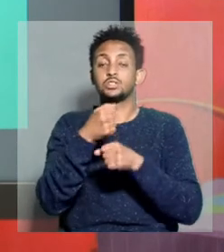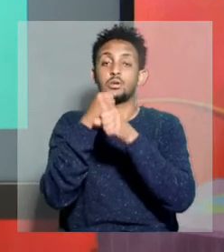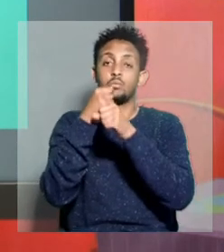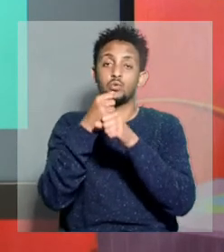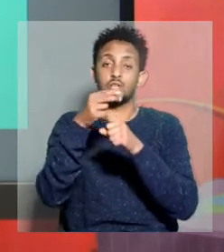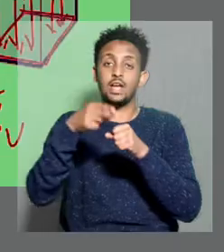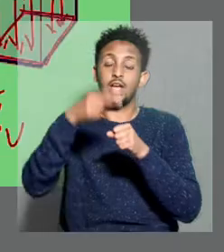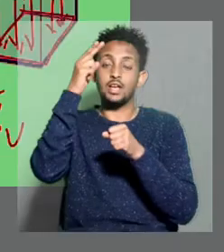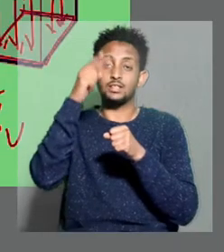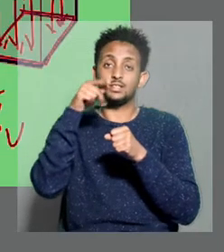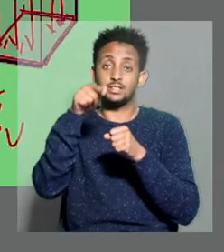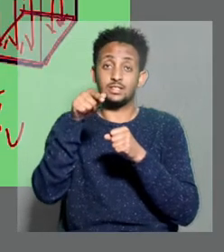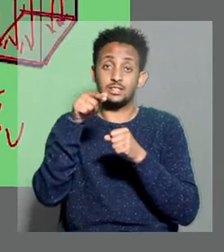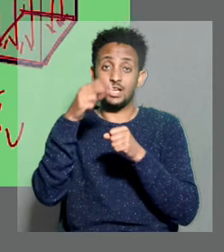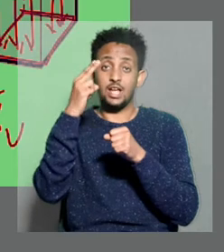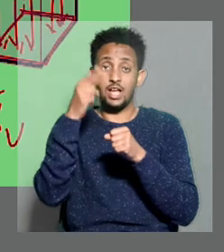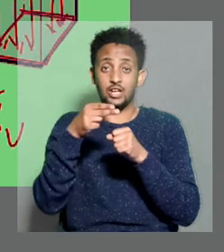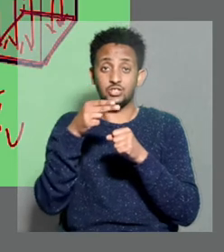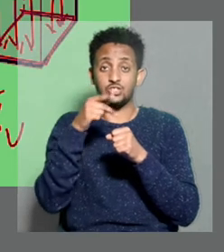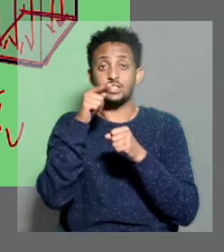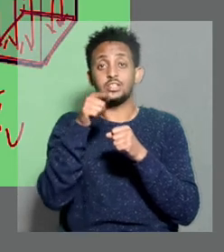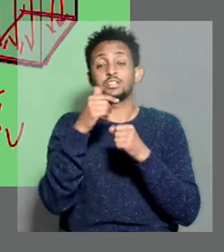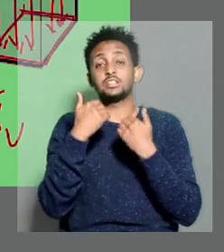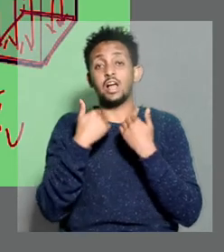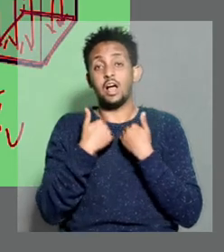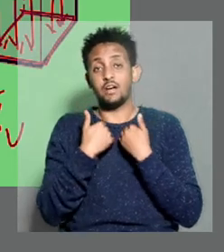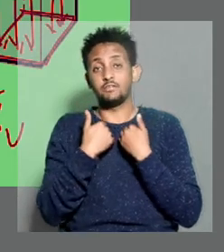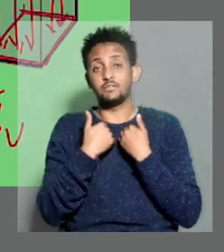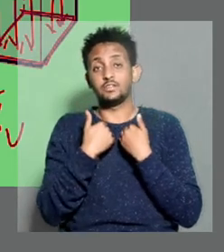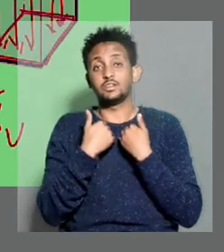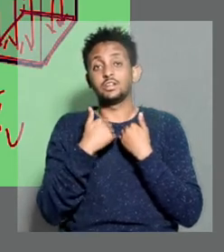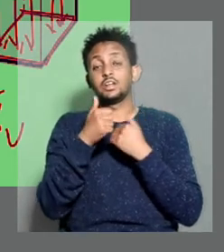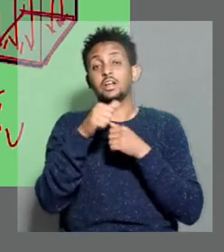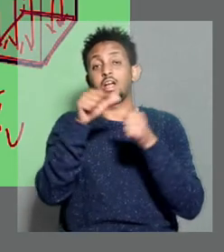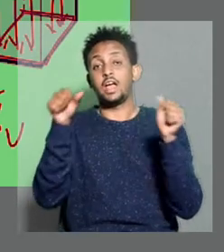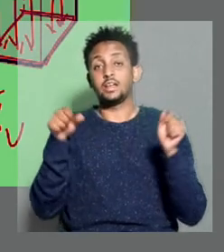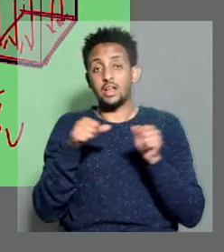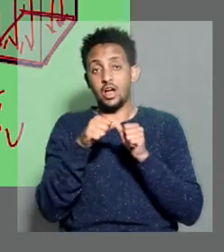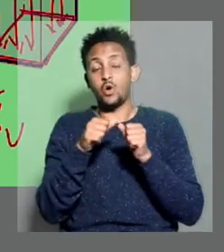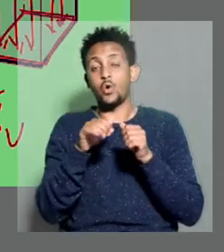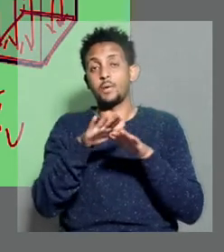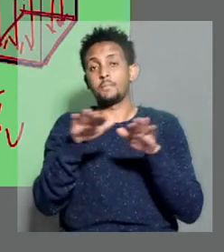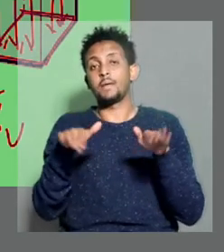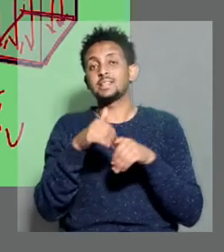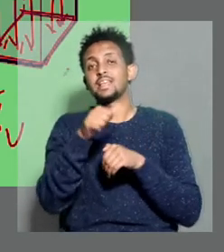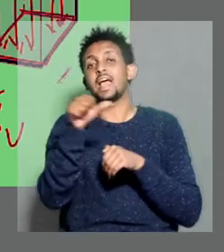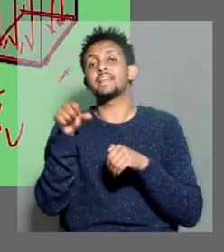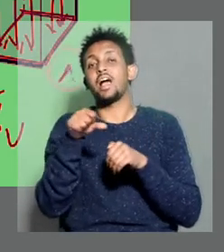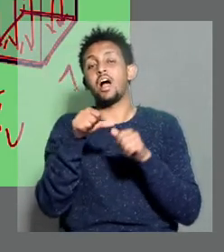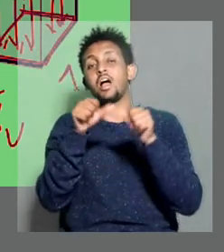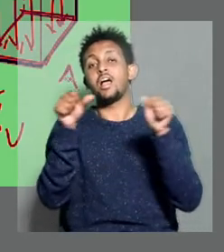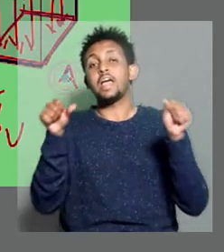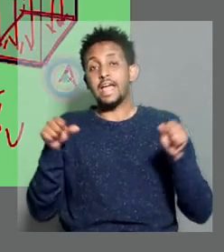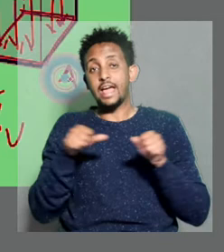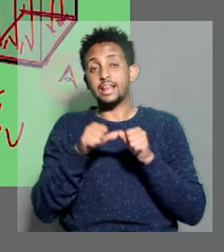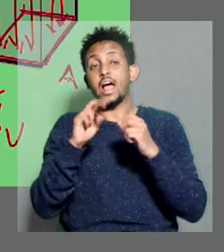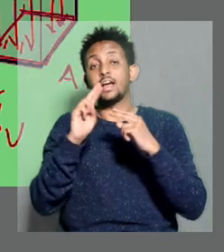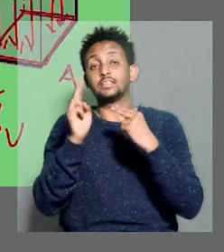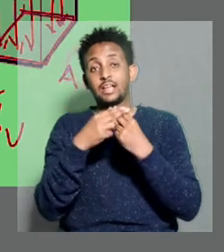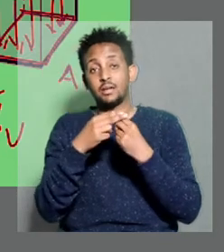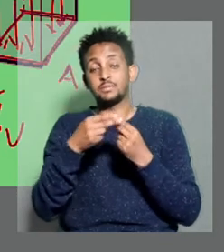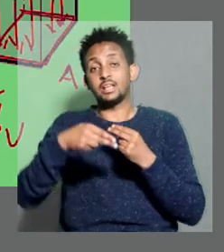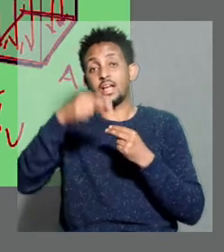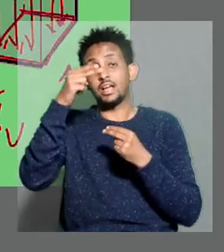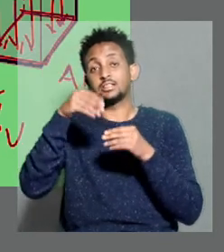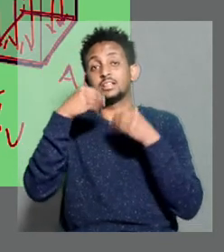is all this, h, and here you have cross-sectional area or base area. So base area times